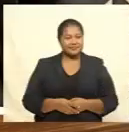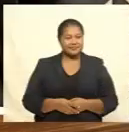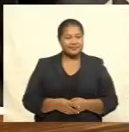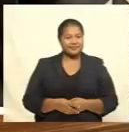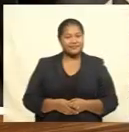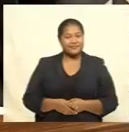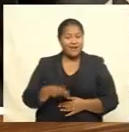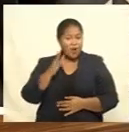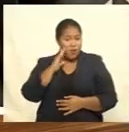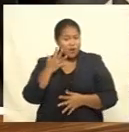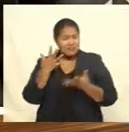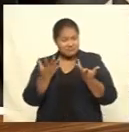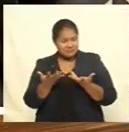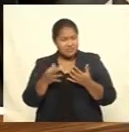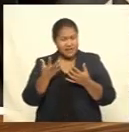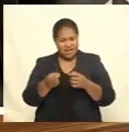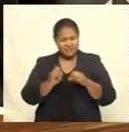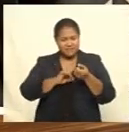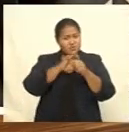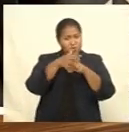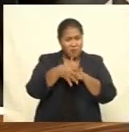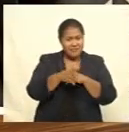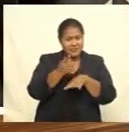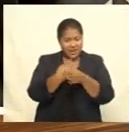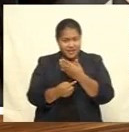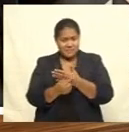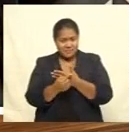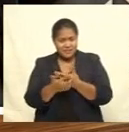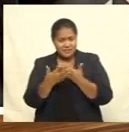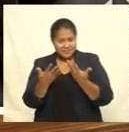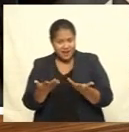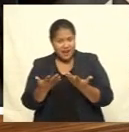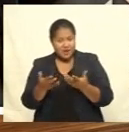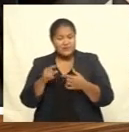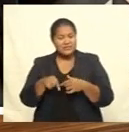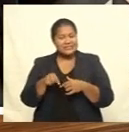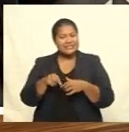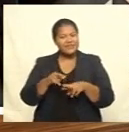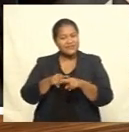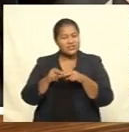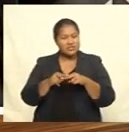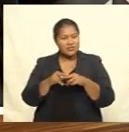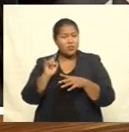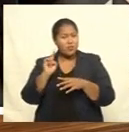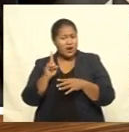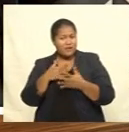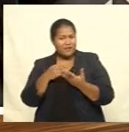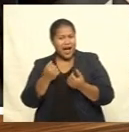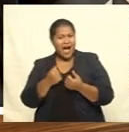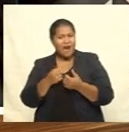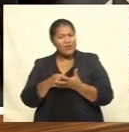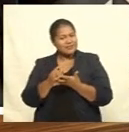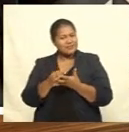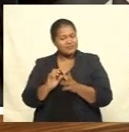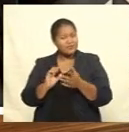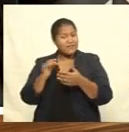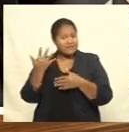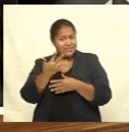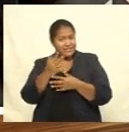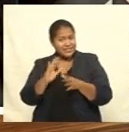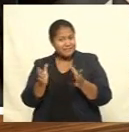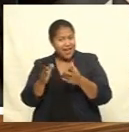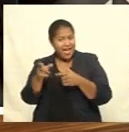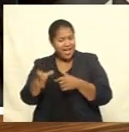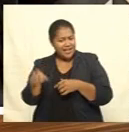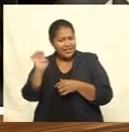Well, there's some uncertainty with the current COVID-19 situation unfolding here. One of our stars flying the Fiji flag in Europe wants us